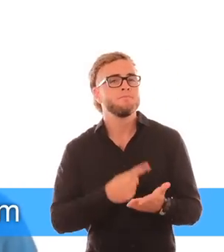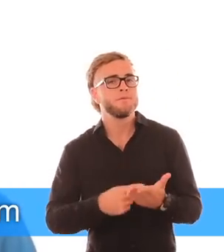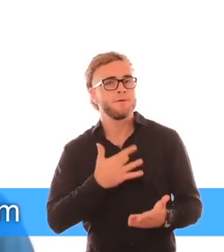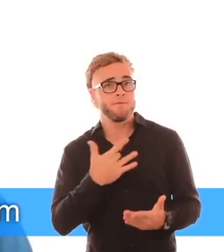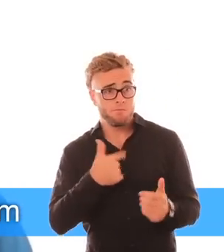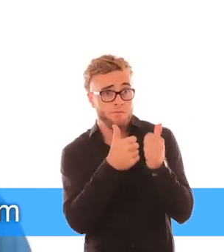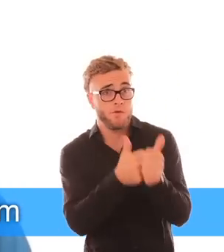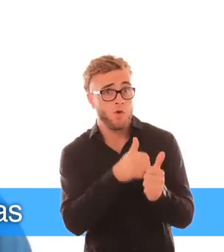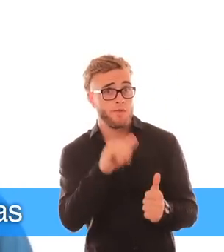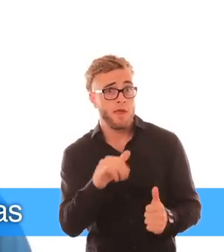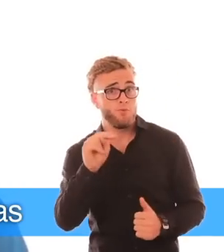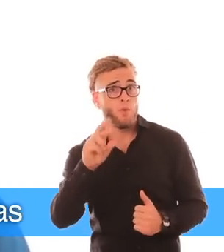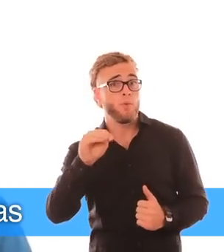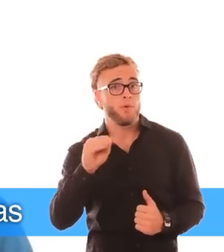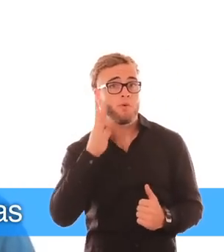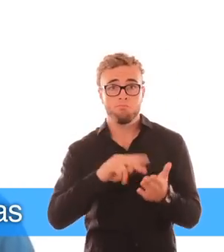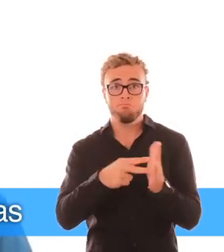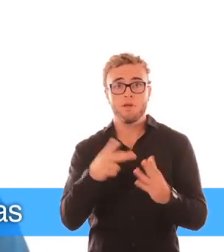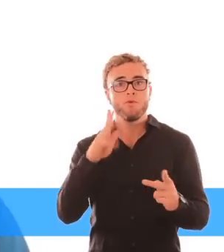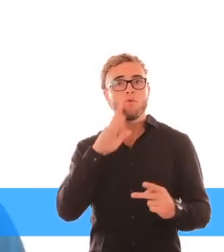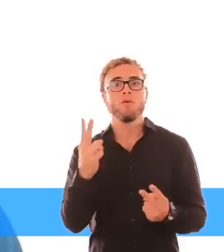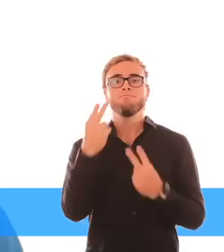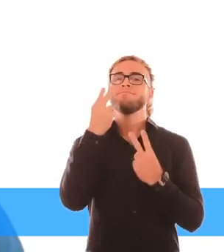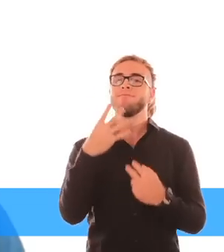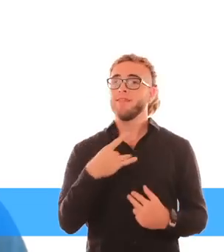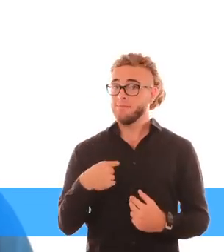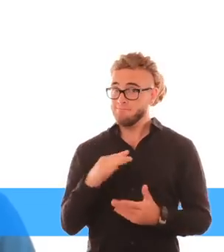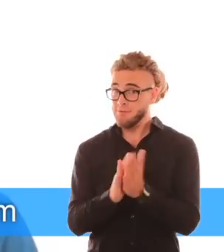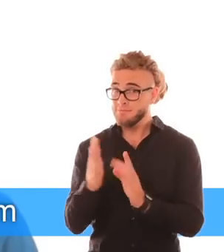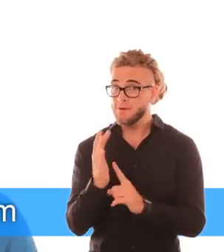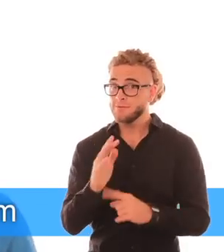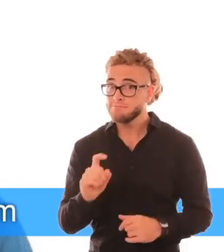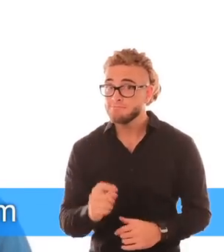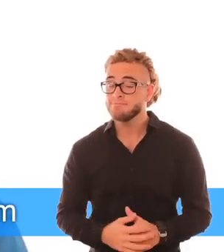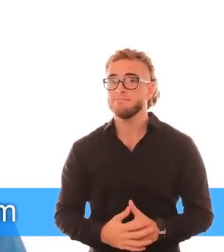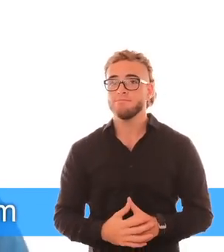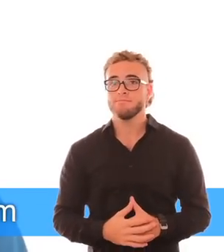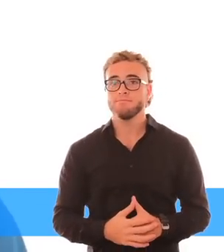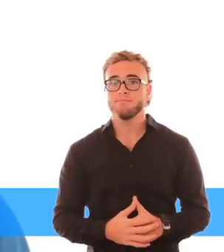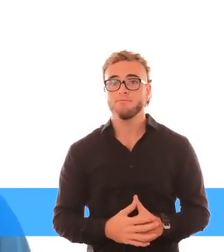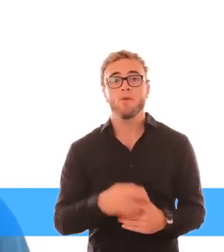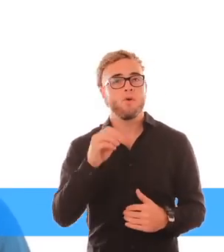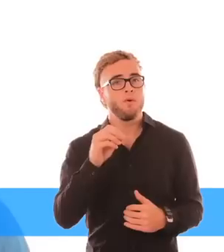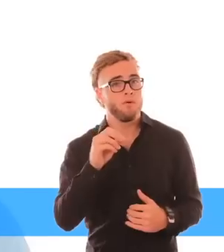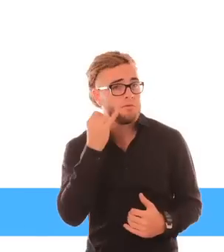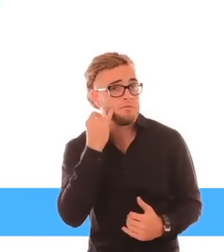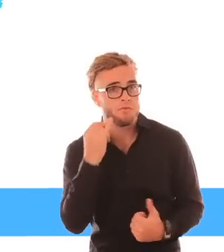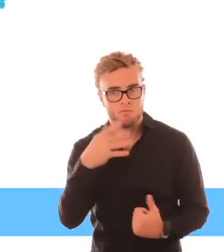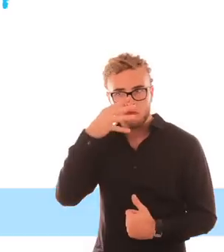following a social norm will give them some sort of rewards such as social status or admiration, and that ignoring the norm could cause them shame or